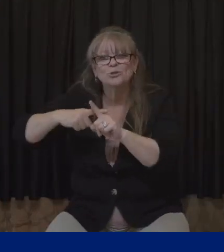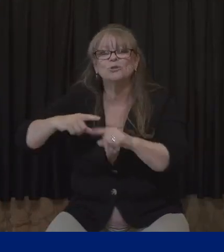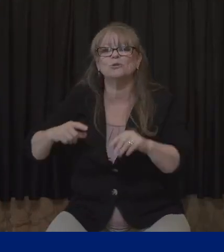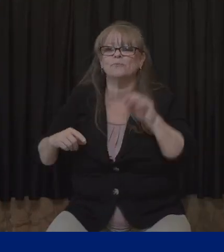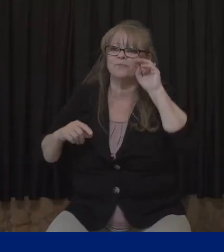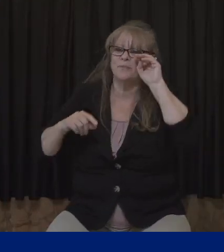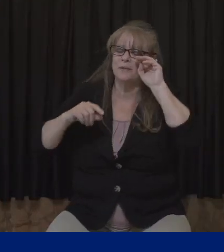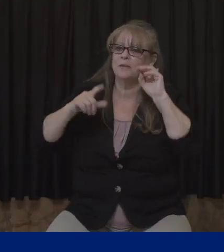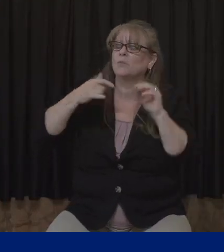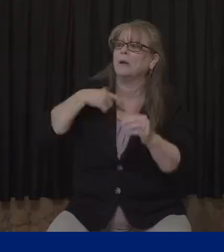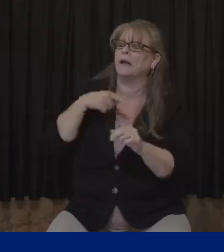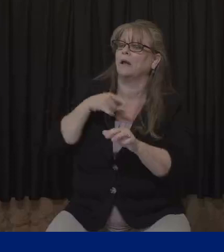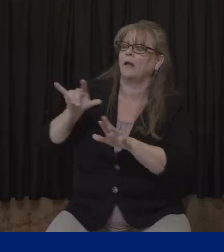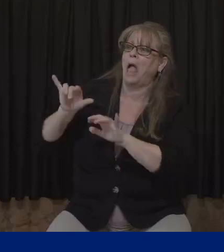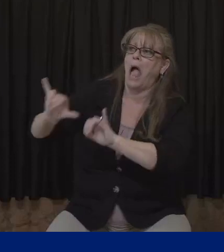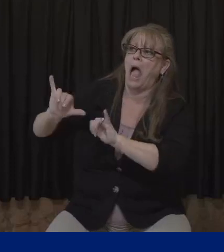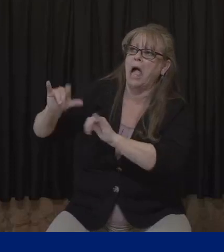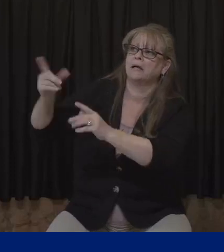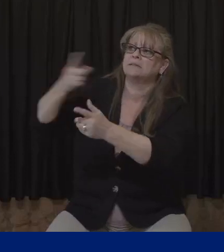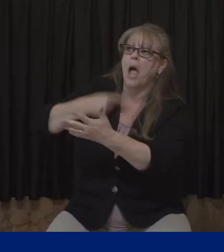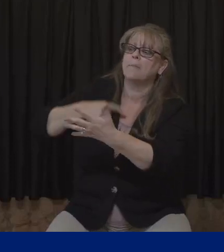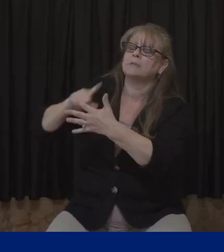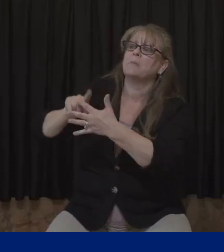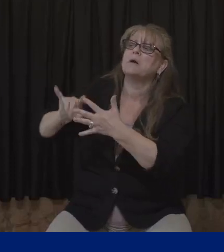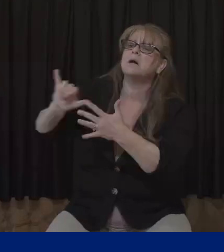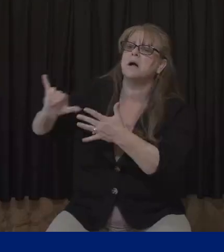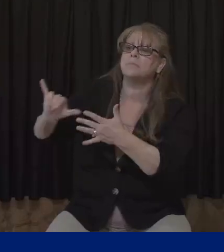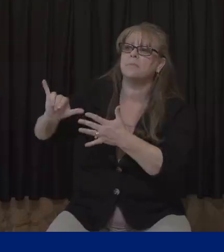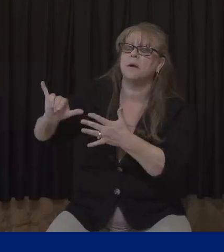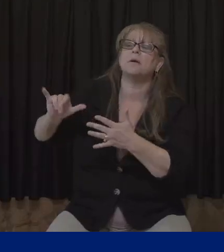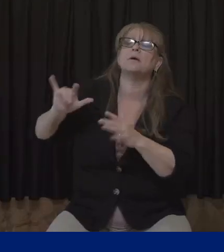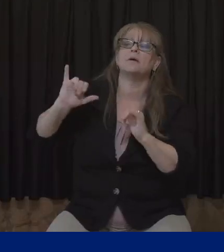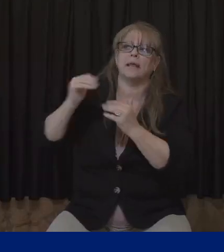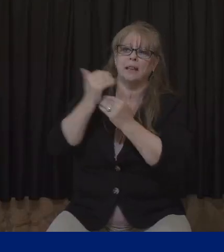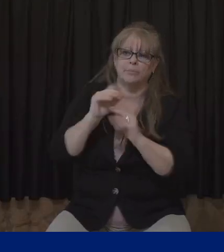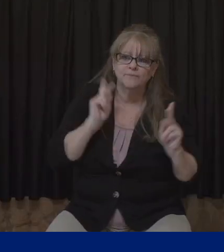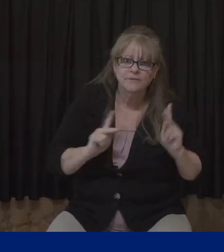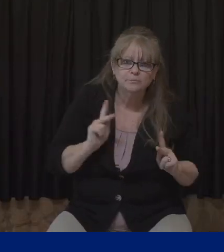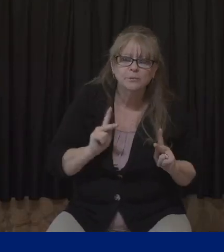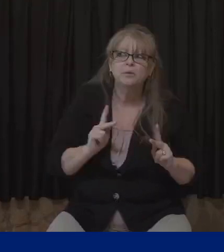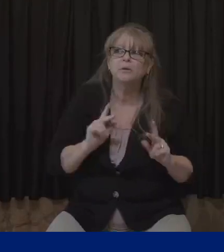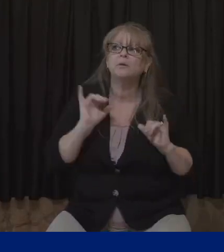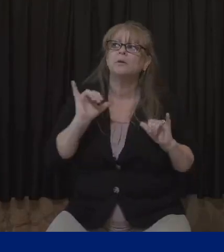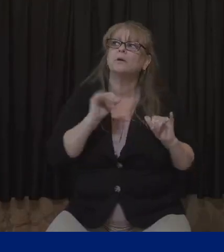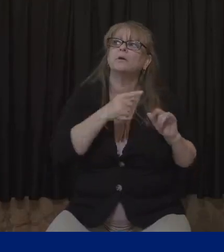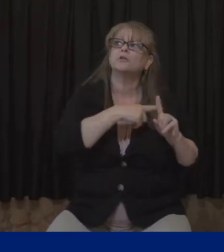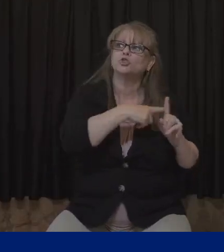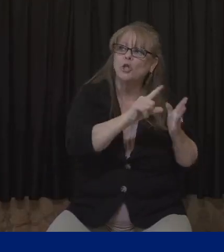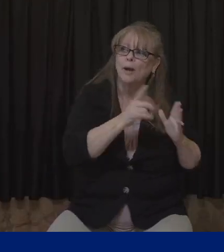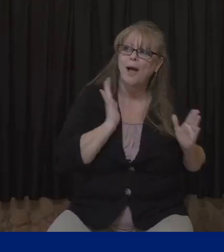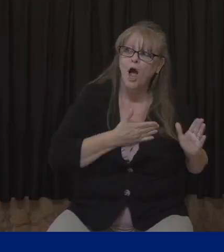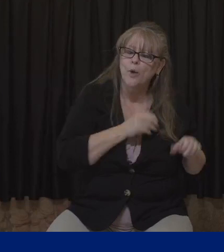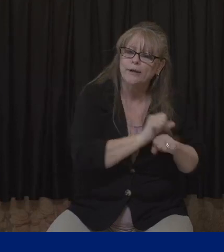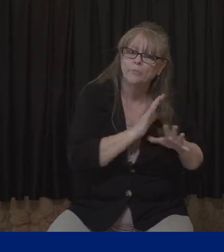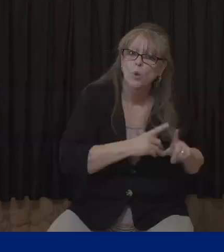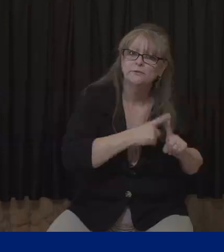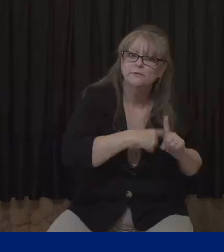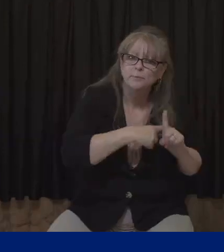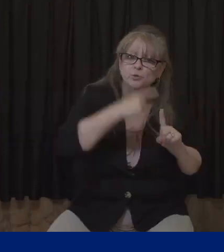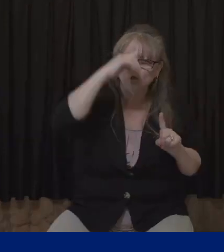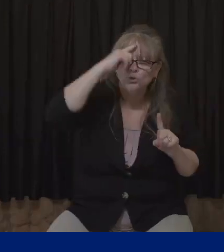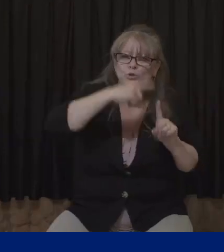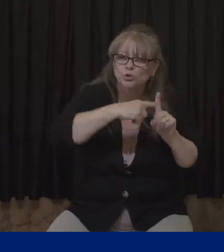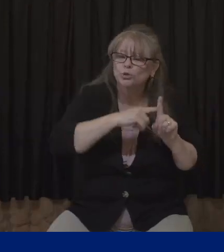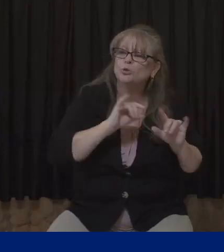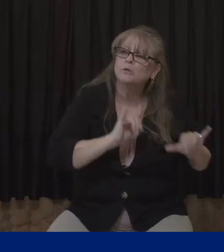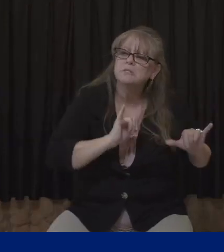visitation, we required symptom screenings at senior care facilities, and we'd be in a lot worse place today had we not taken that as our very first steps, ahead of